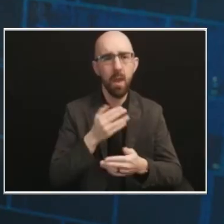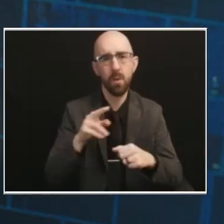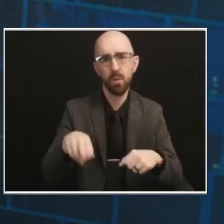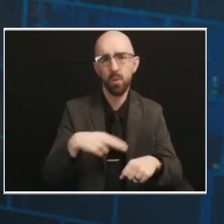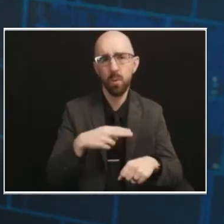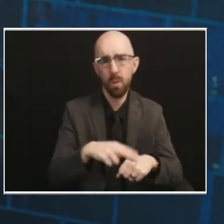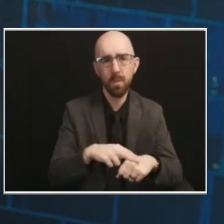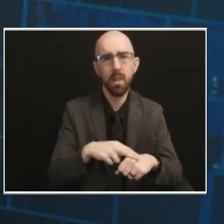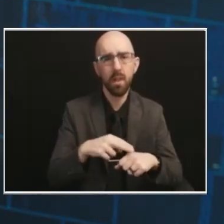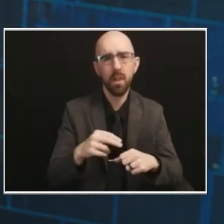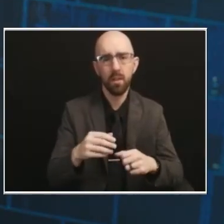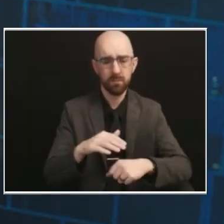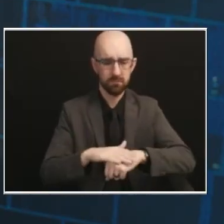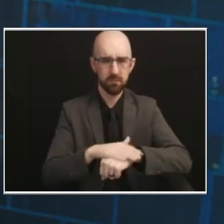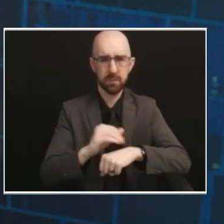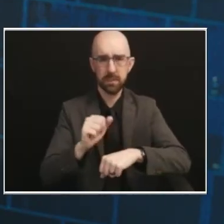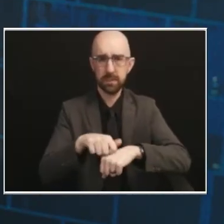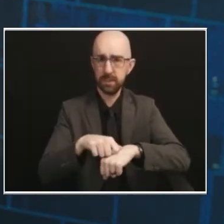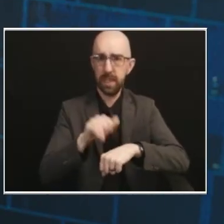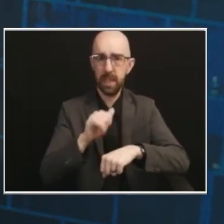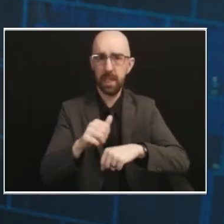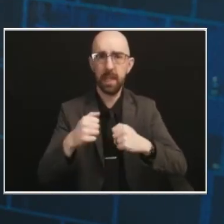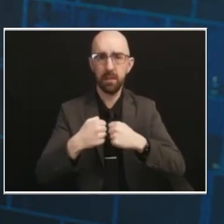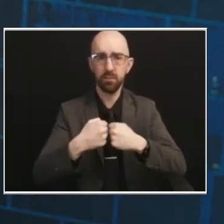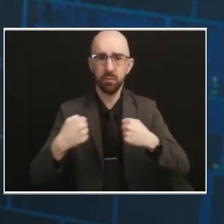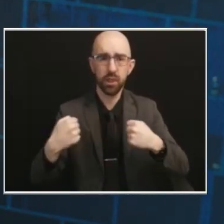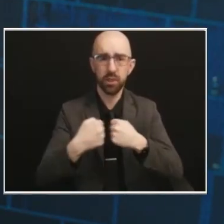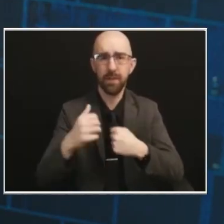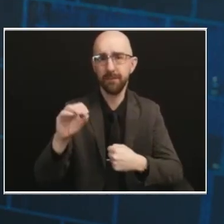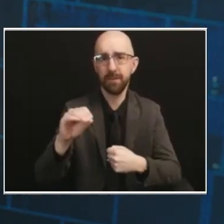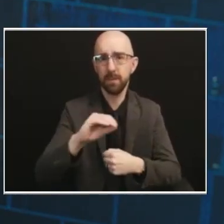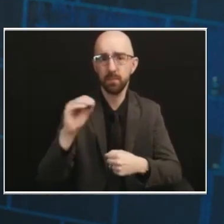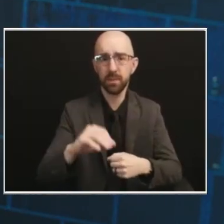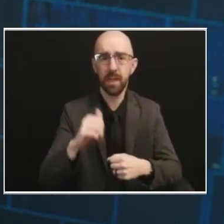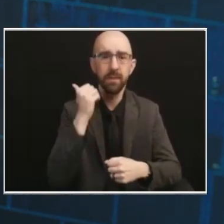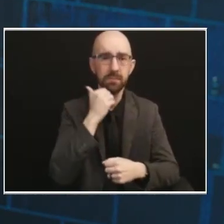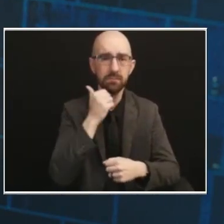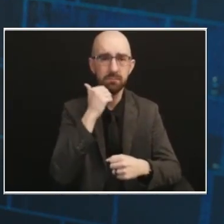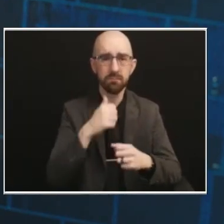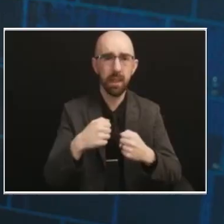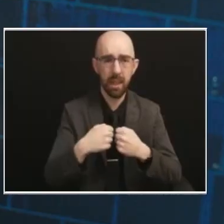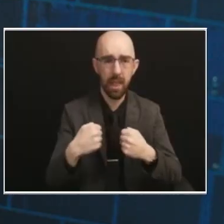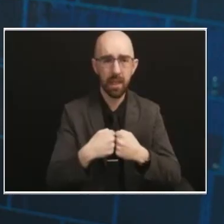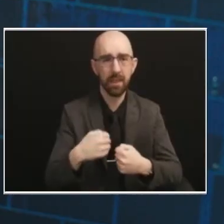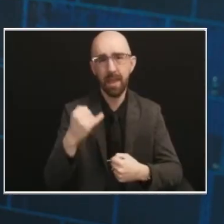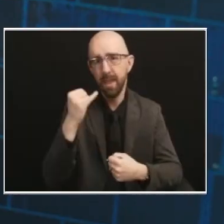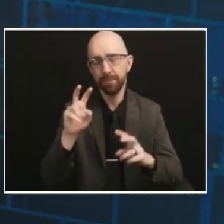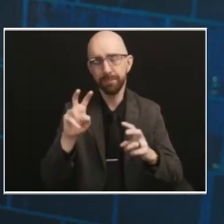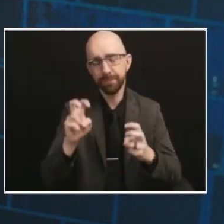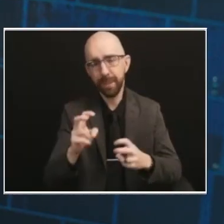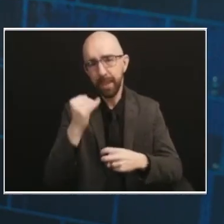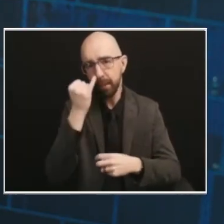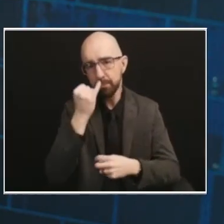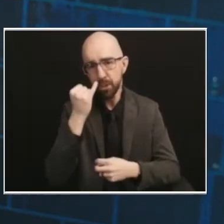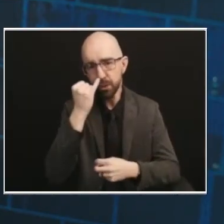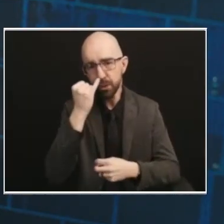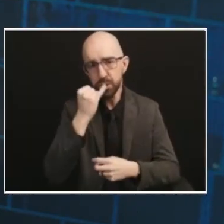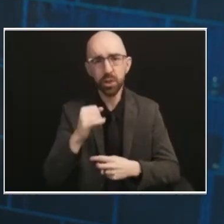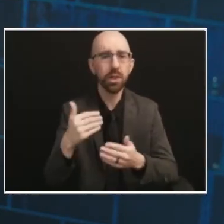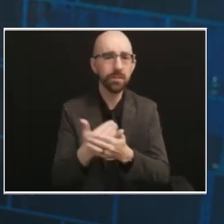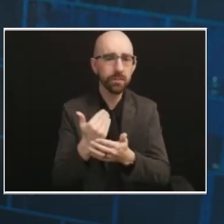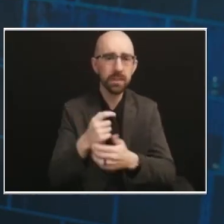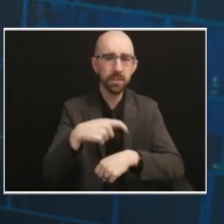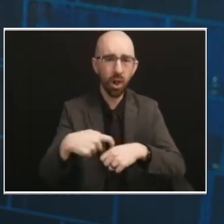skin can stretch up to 50% of its original length. Immature scars can stretch up to like 15%, and the